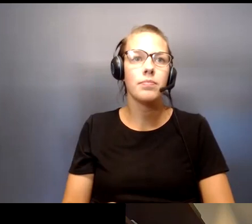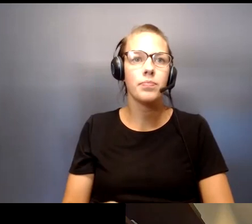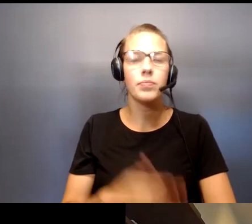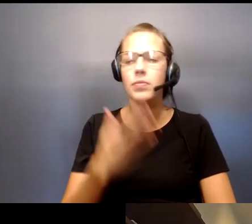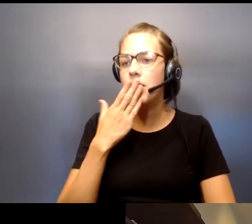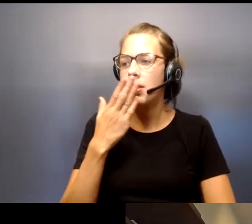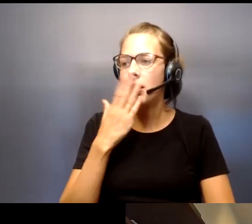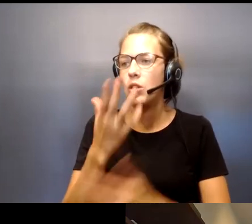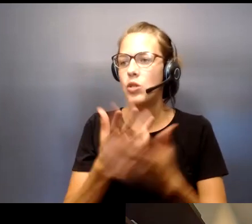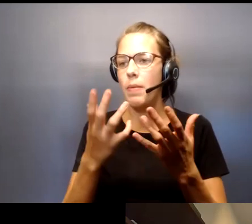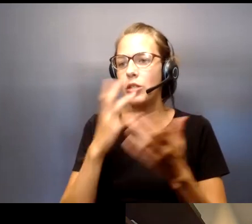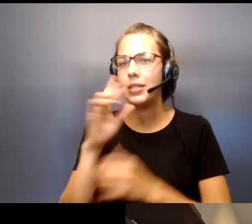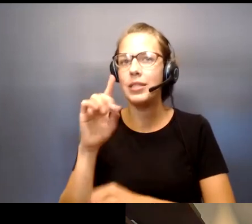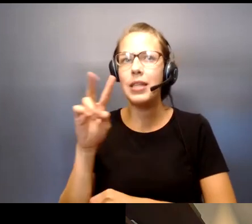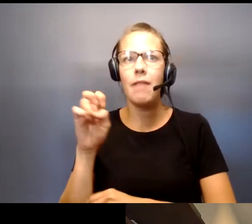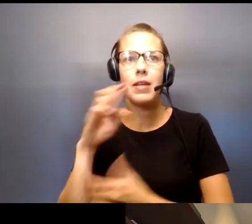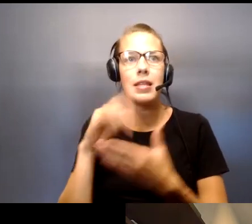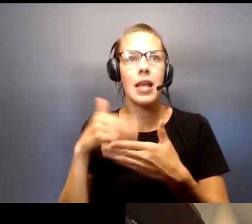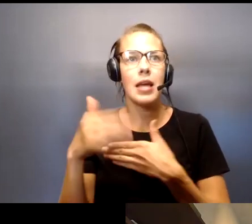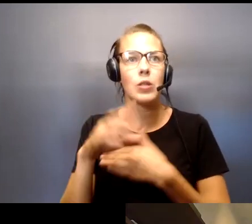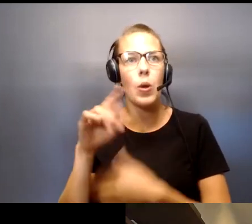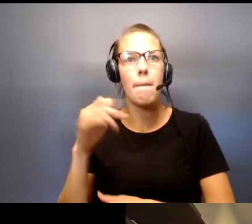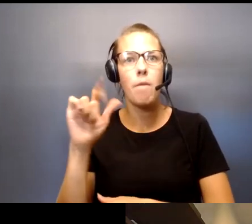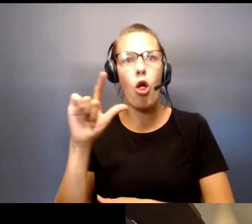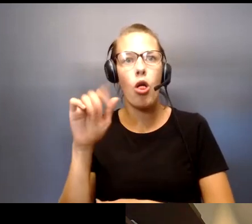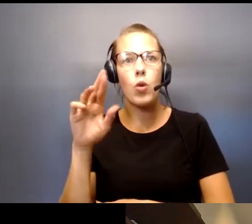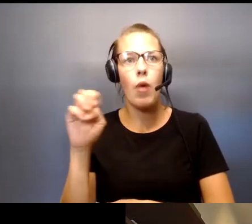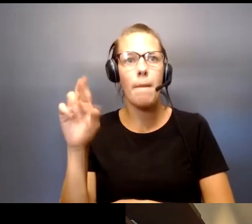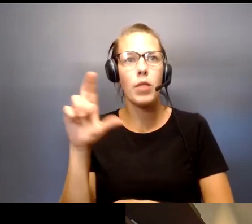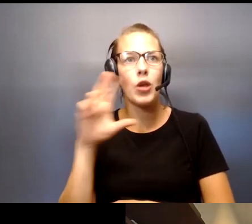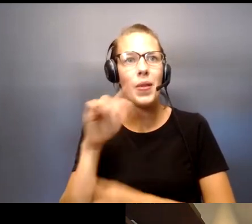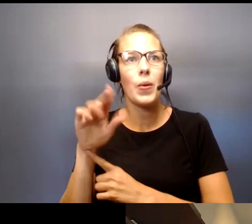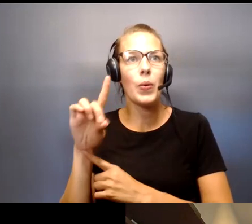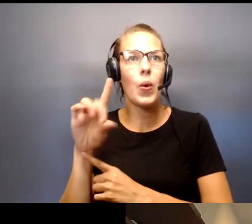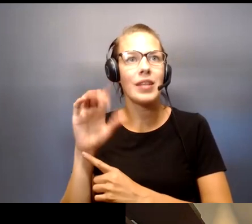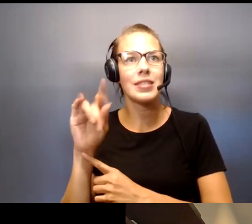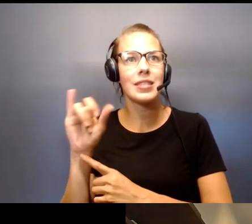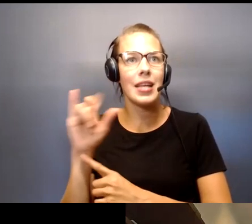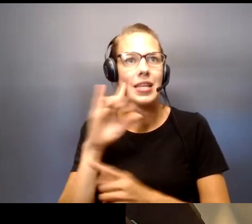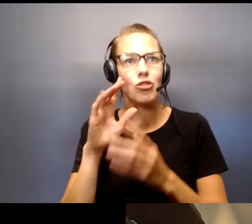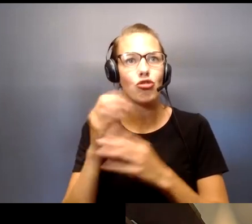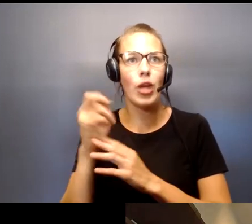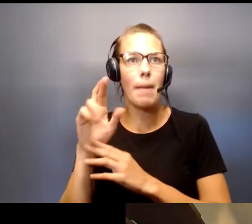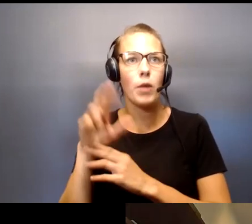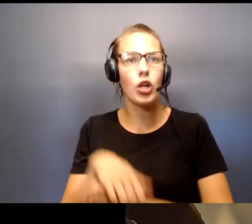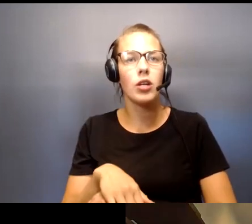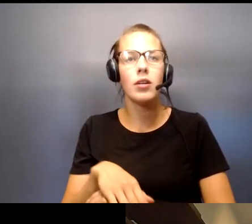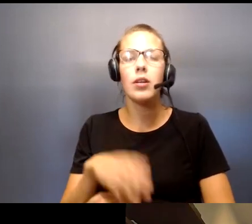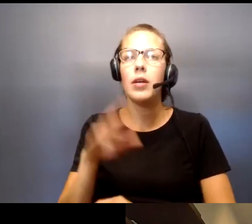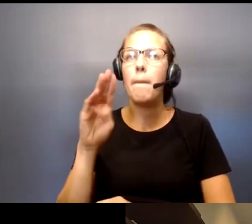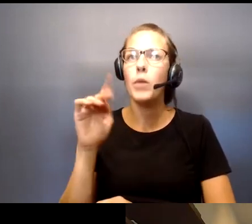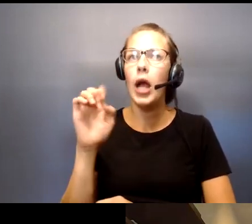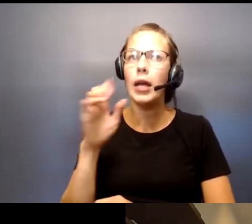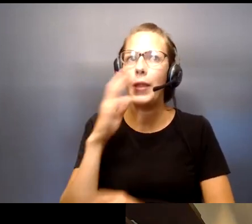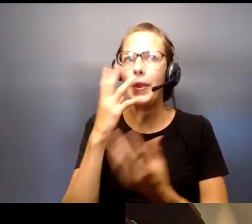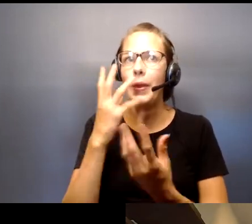Thank you very much, Dave. Next, we will go to Paul Rumler with Quad Cities Chamber. Please go ahead, Paul. Brooke, the beauty of